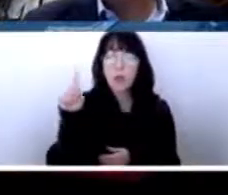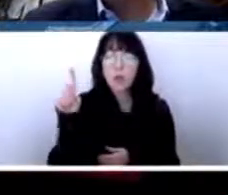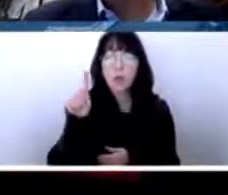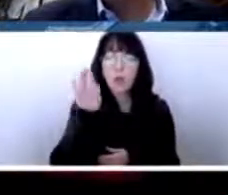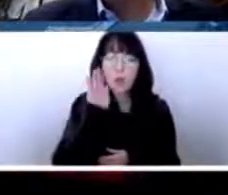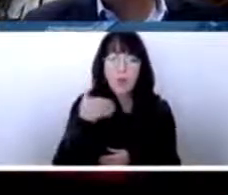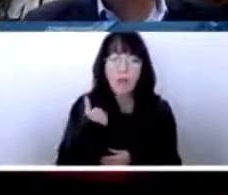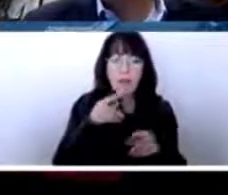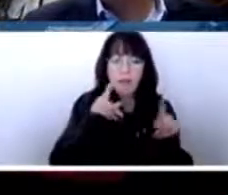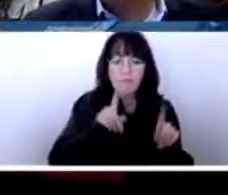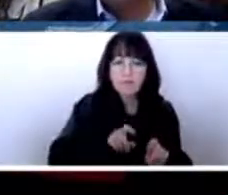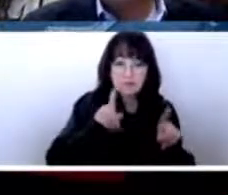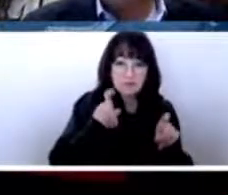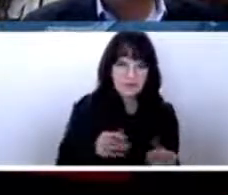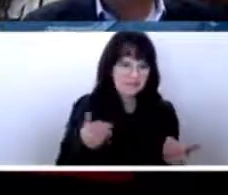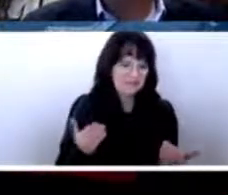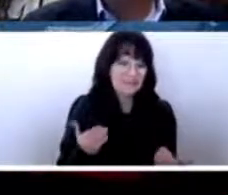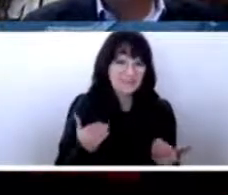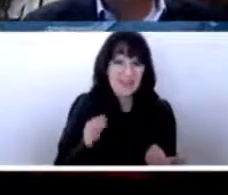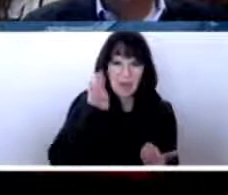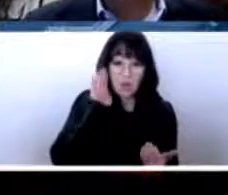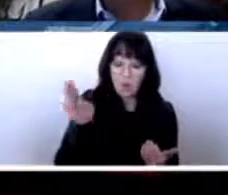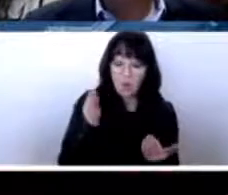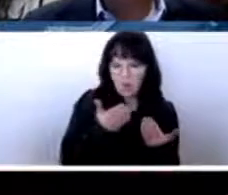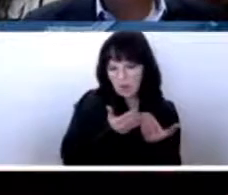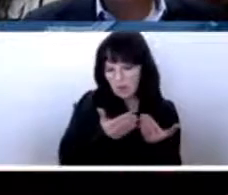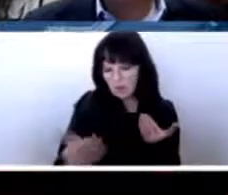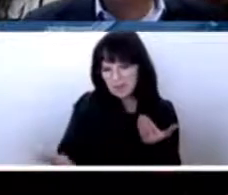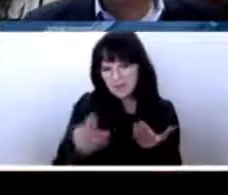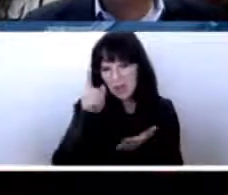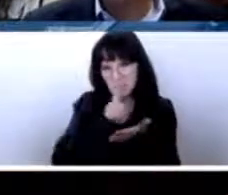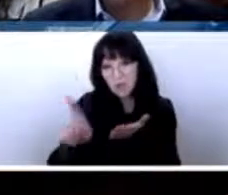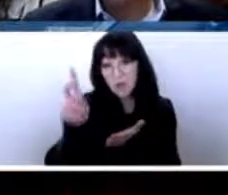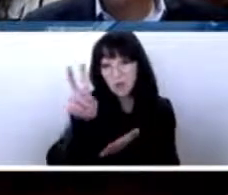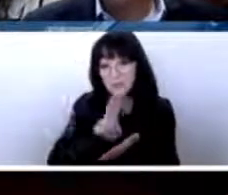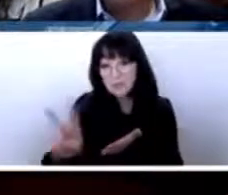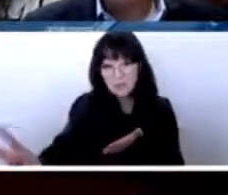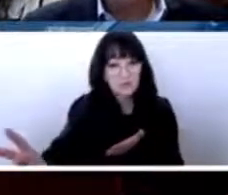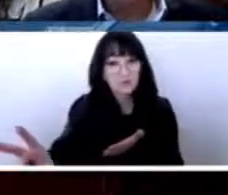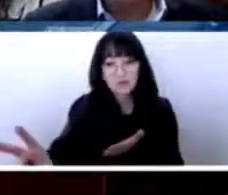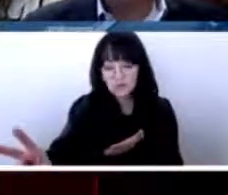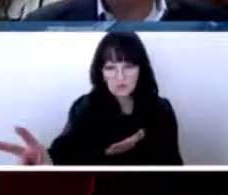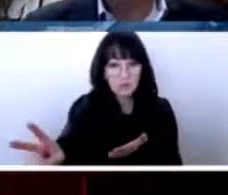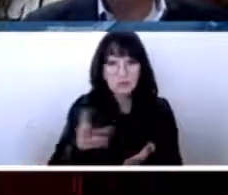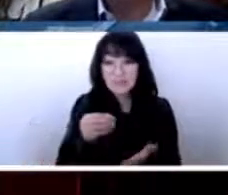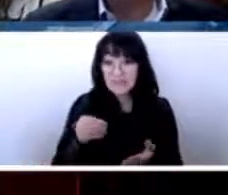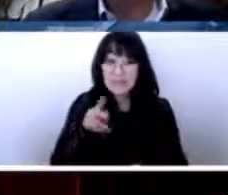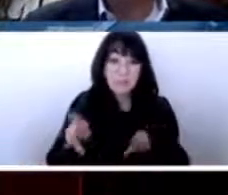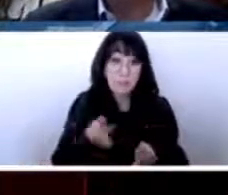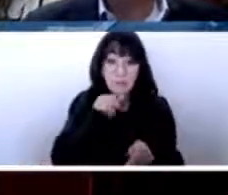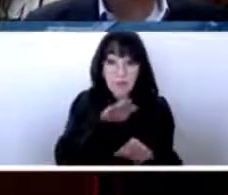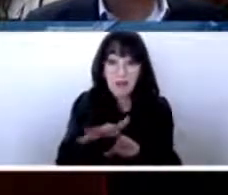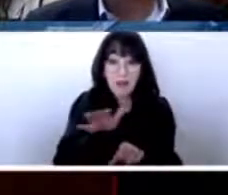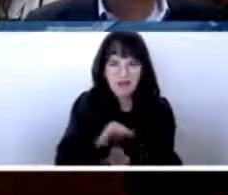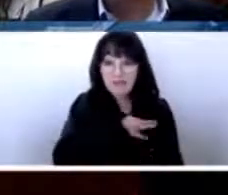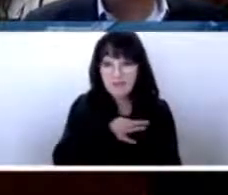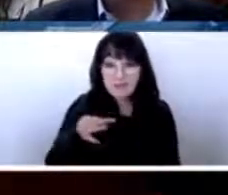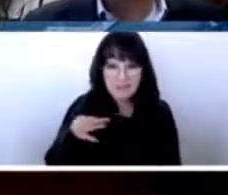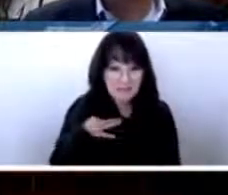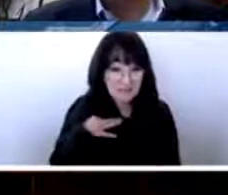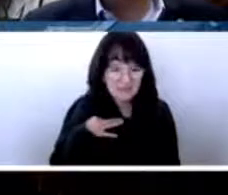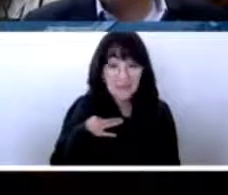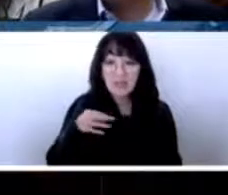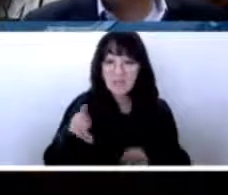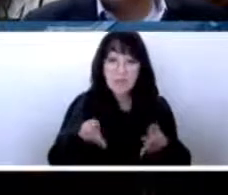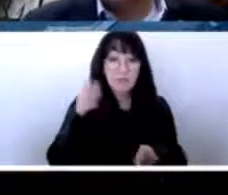on that for the next several weeks between weather, staffing, which we're getting hit by as well with individuals being